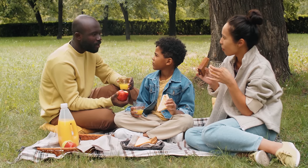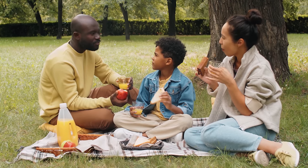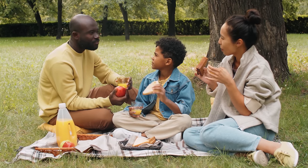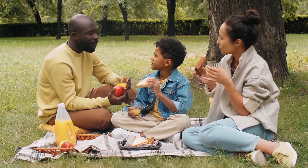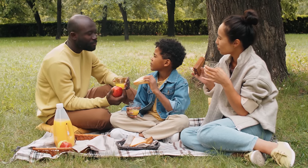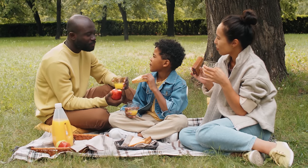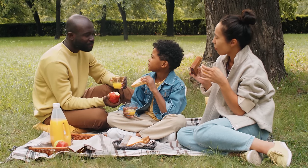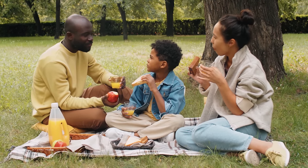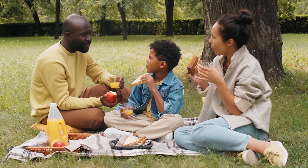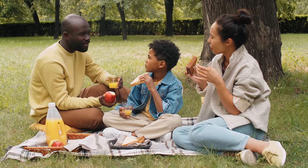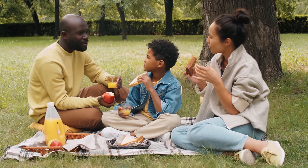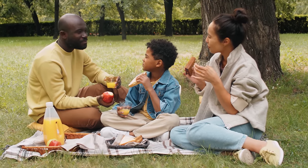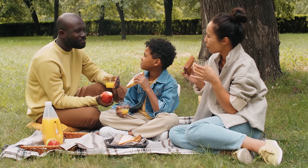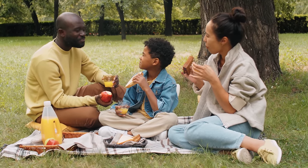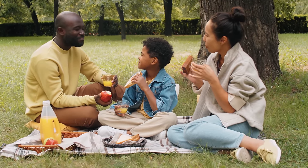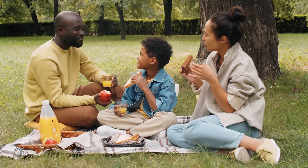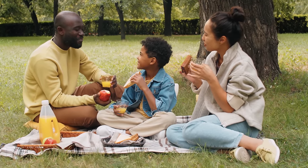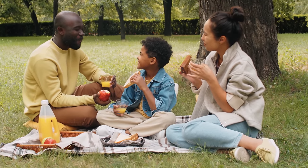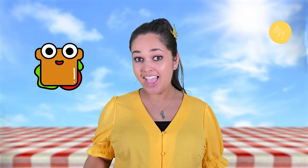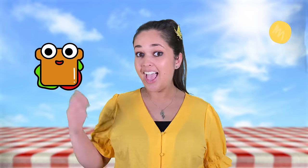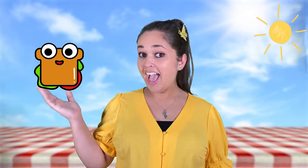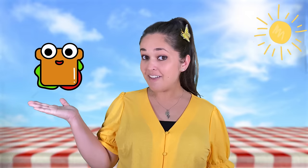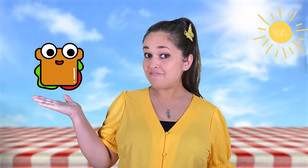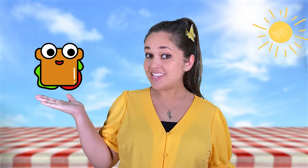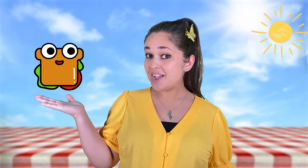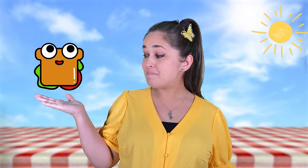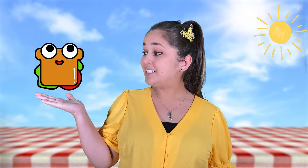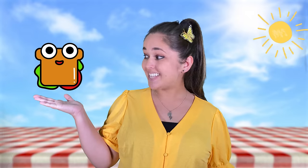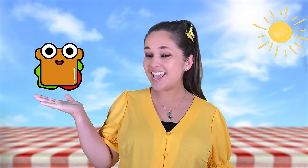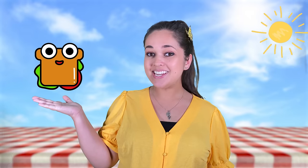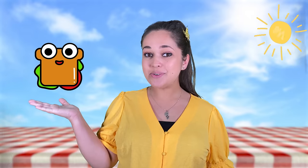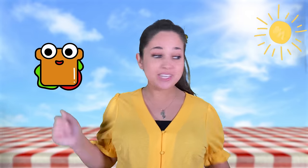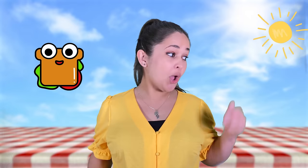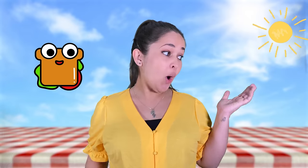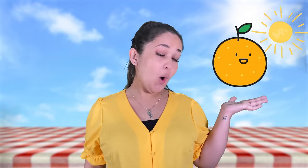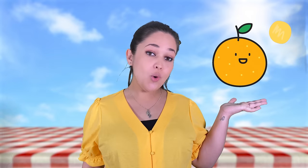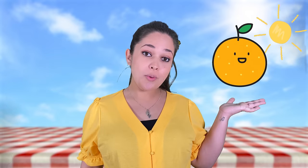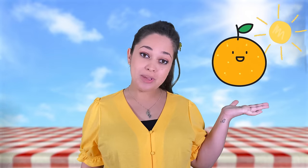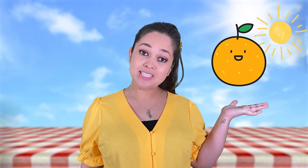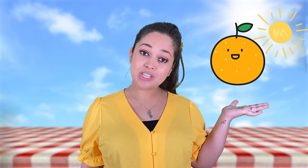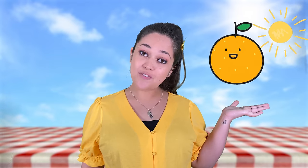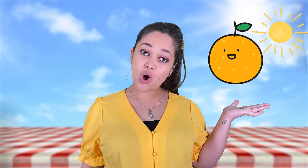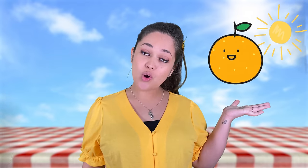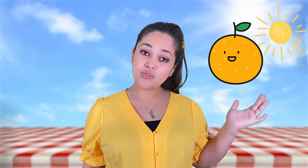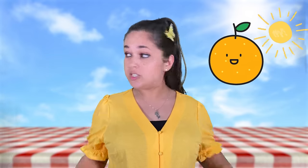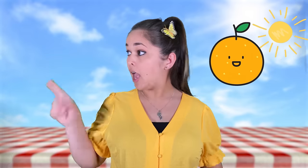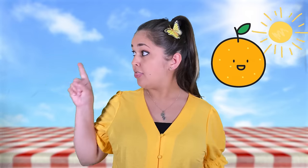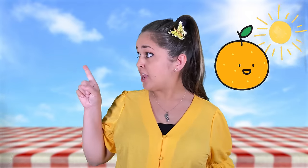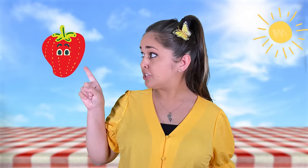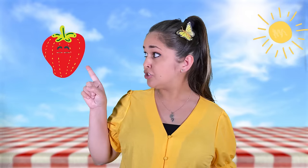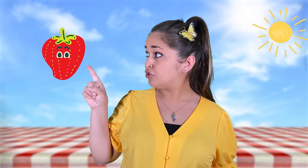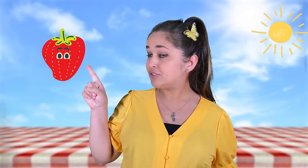Have a yummy sandwich. or a piece of